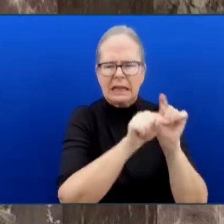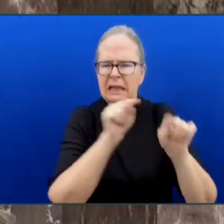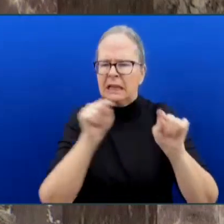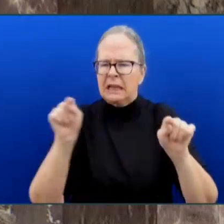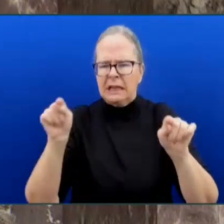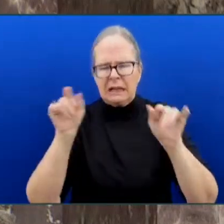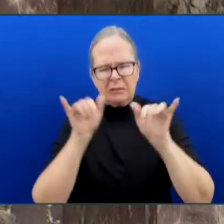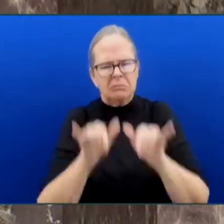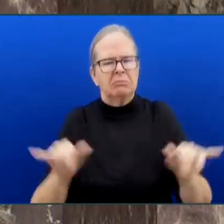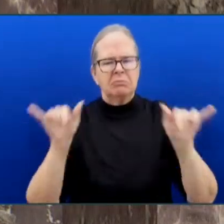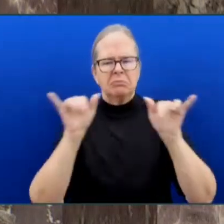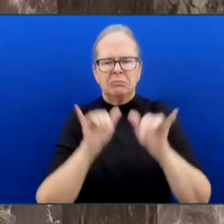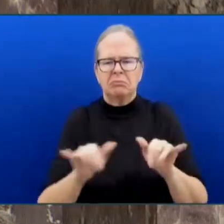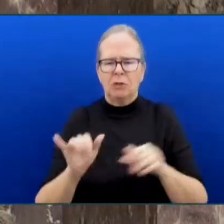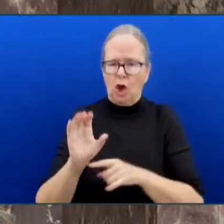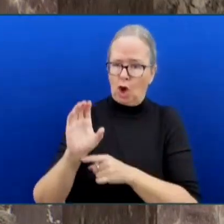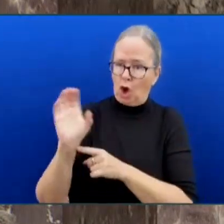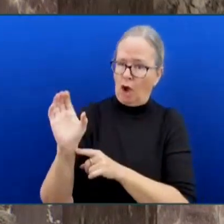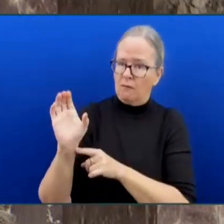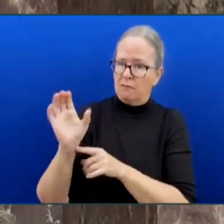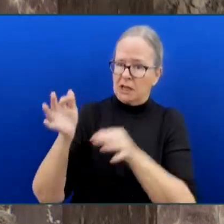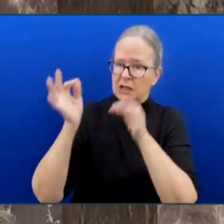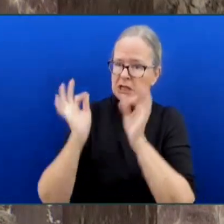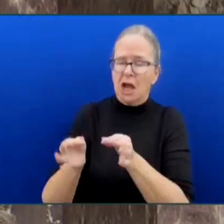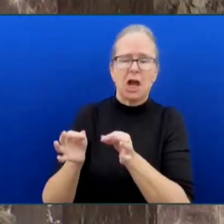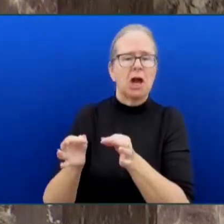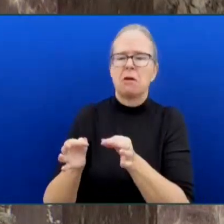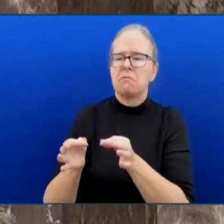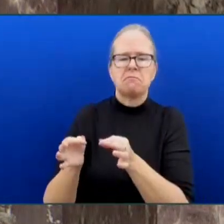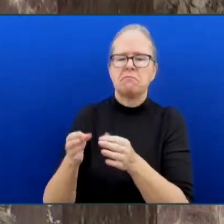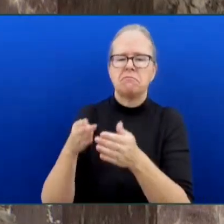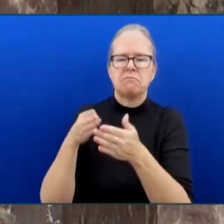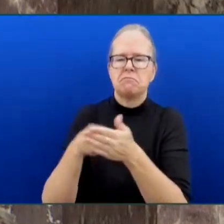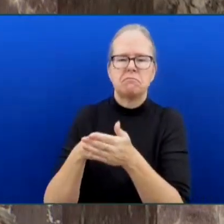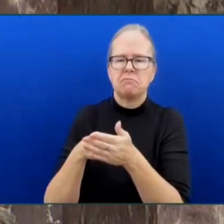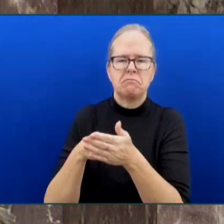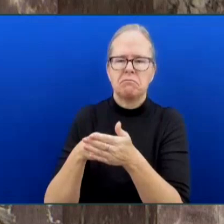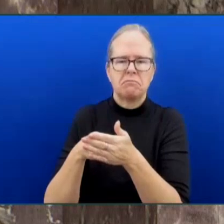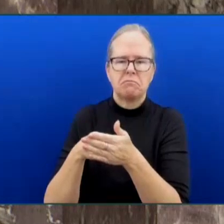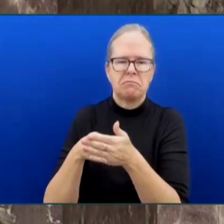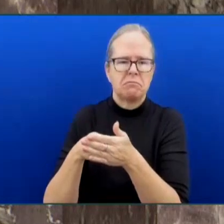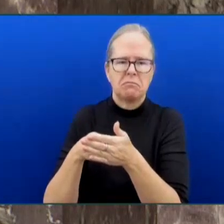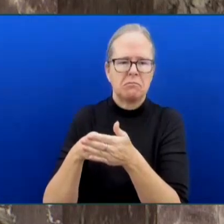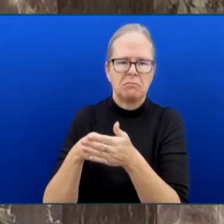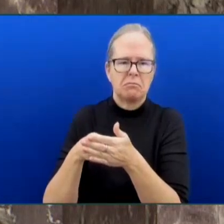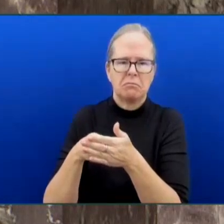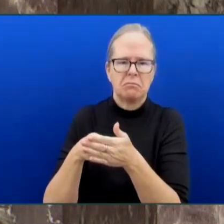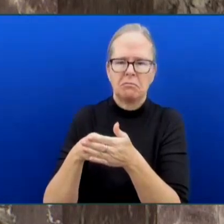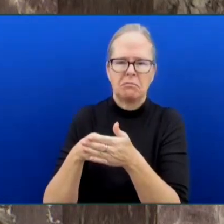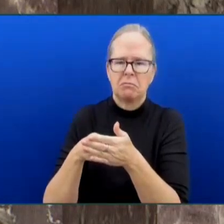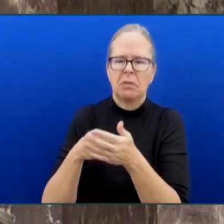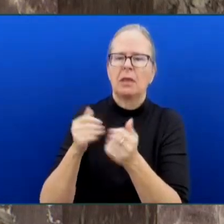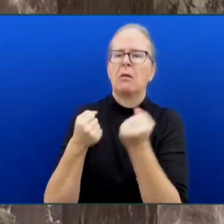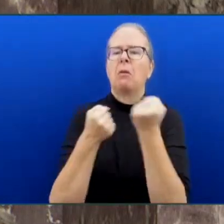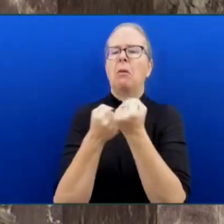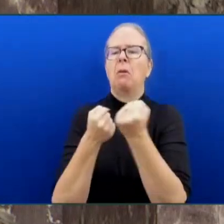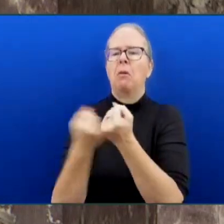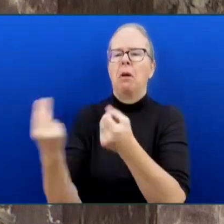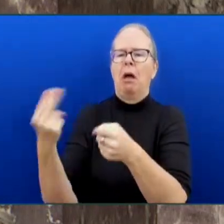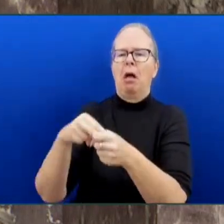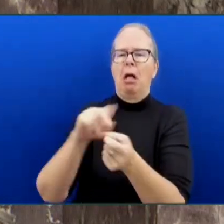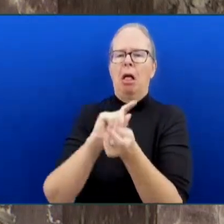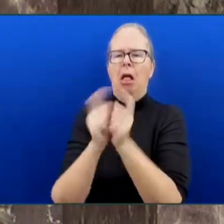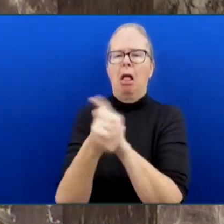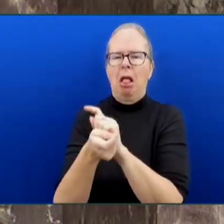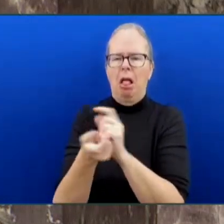against it, and now they're looking for an excuse to vote against it as well, Honourable Speaker. Well, Honourable Speaker, we're going to continue to do what we believe is the right thing,